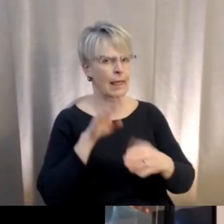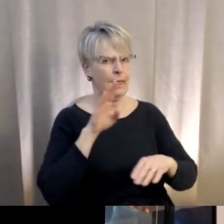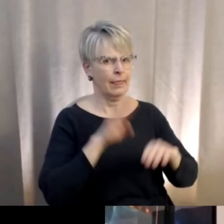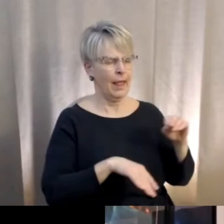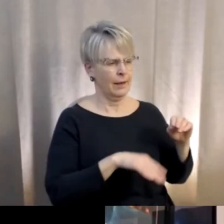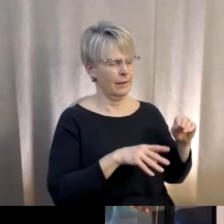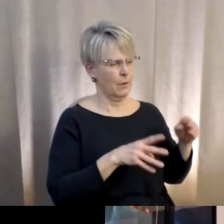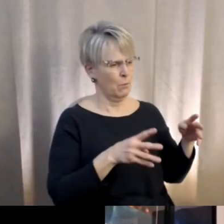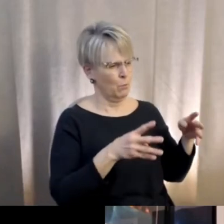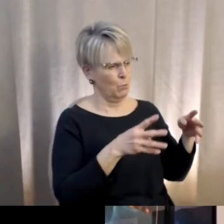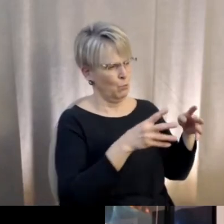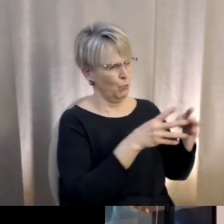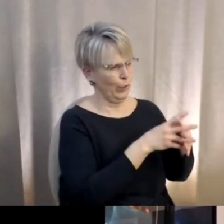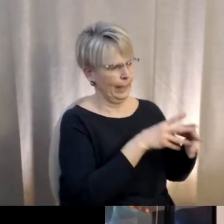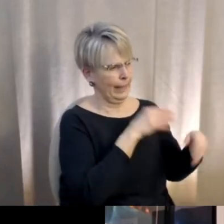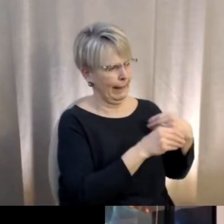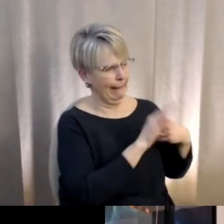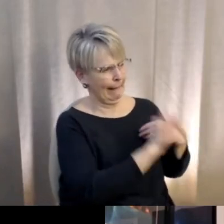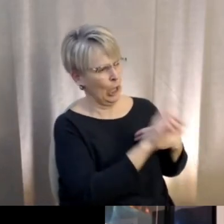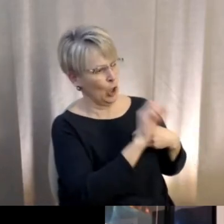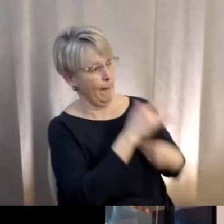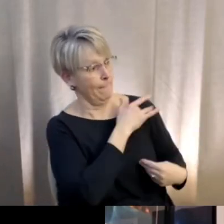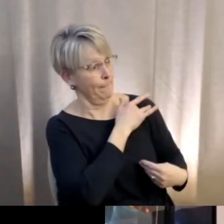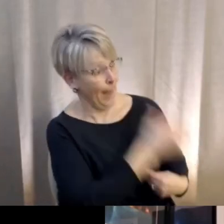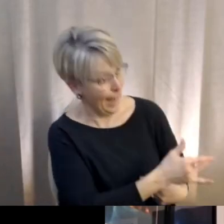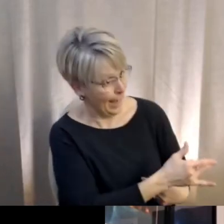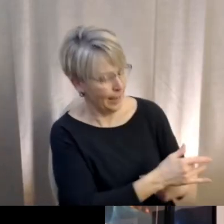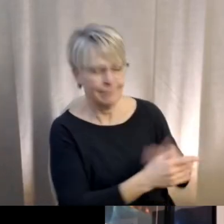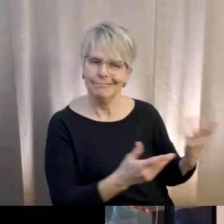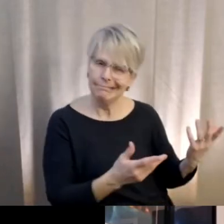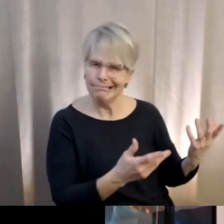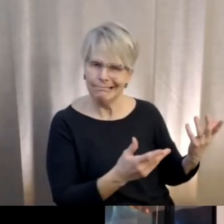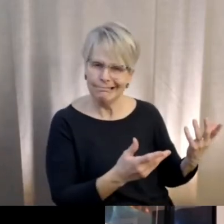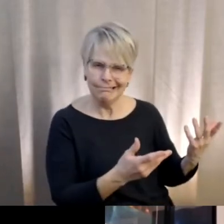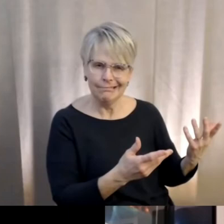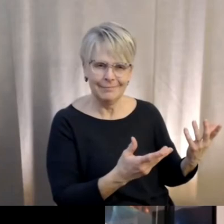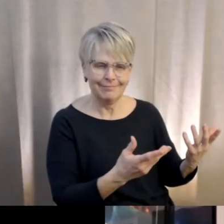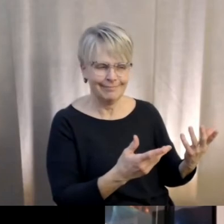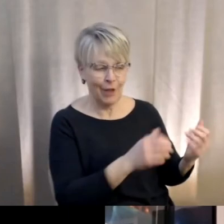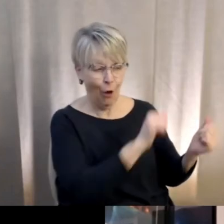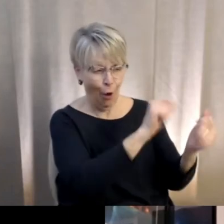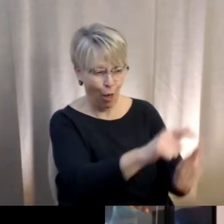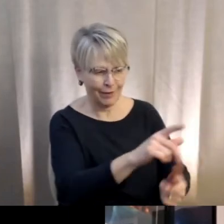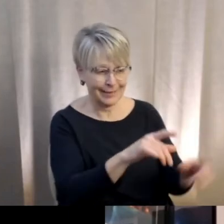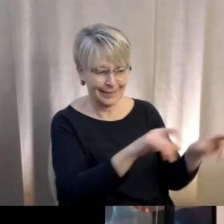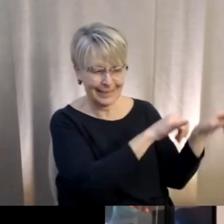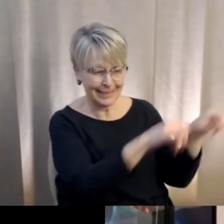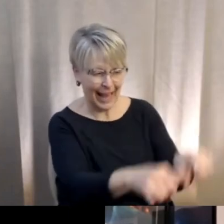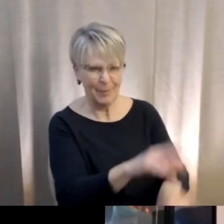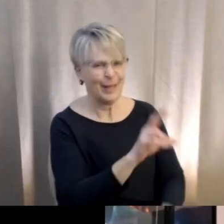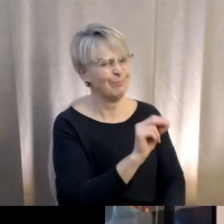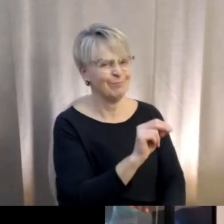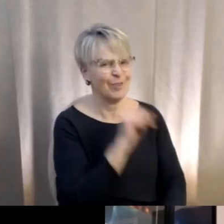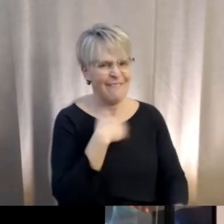to the fact that you could breed these dogs and consistently get like a certain result, which that makes sense. There's not necessarily the evidence to